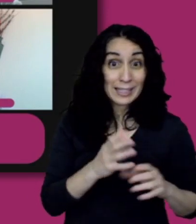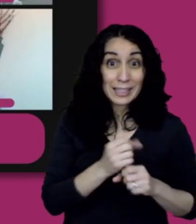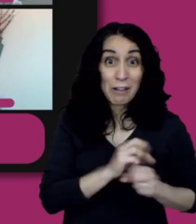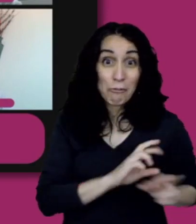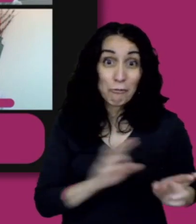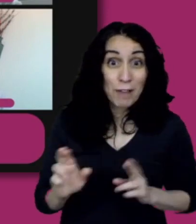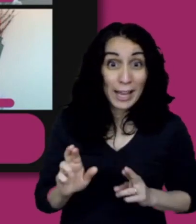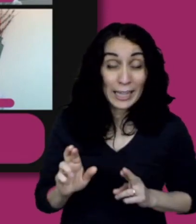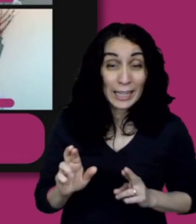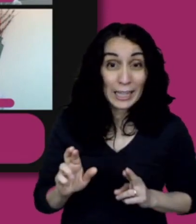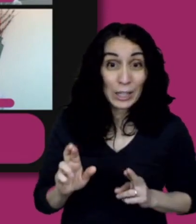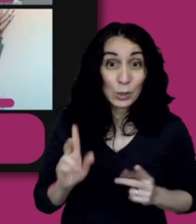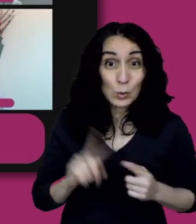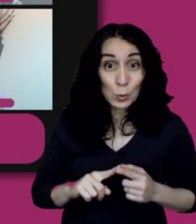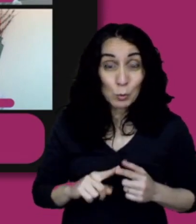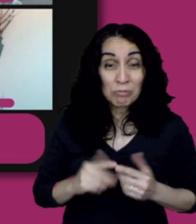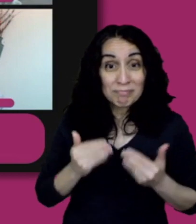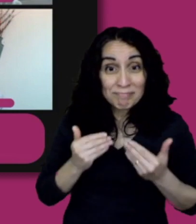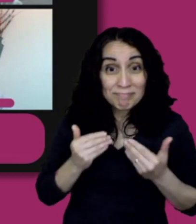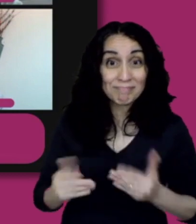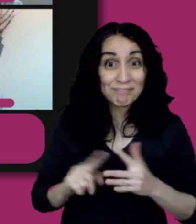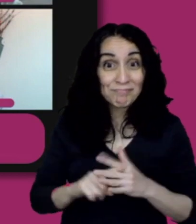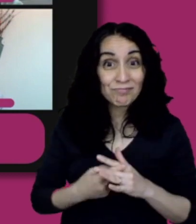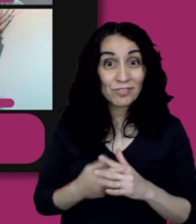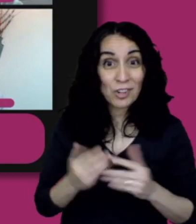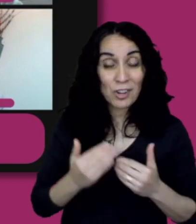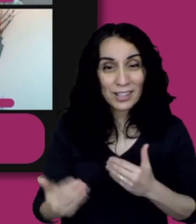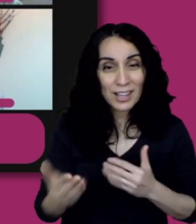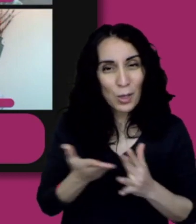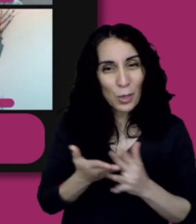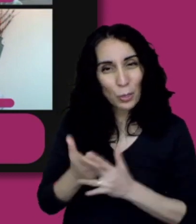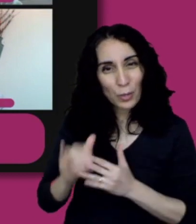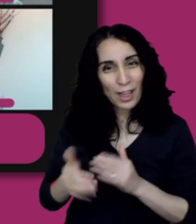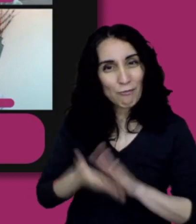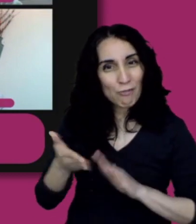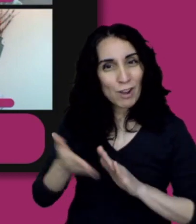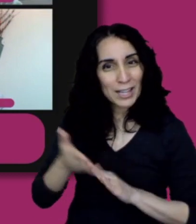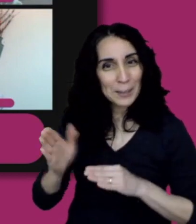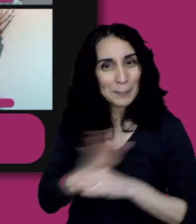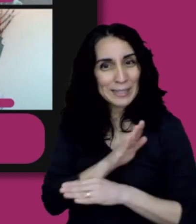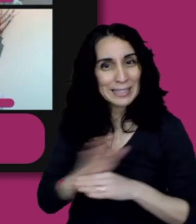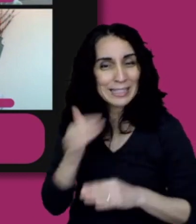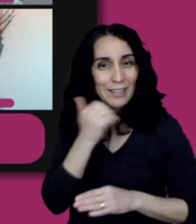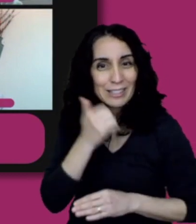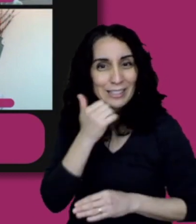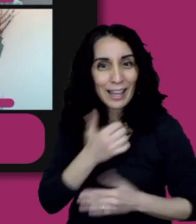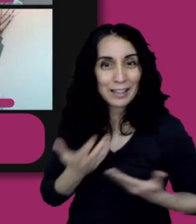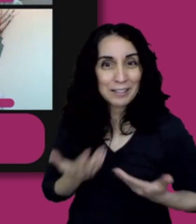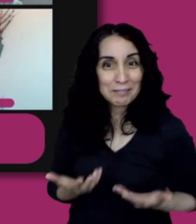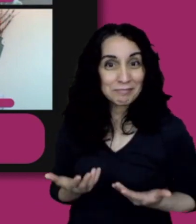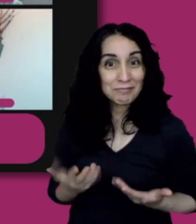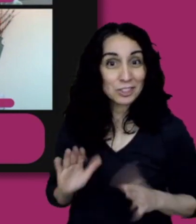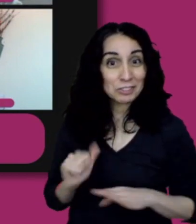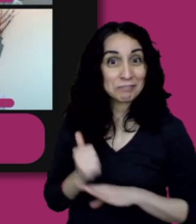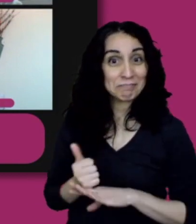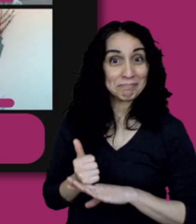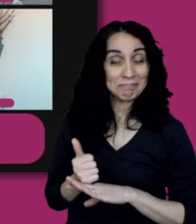get ready state to the execute. And now you're going through that, running the business day to